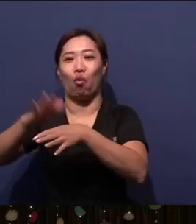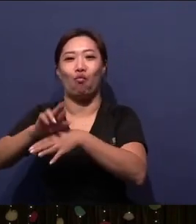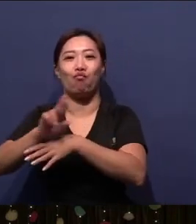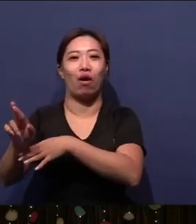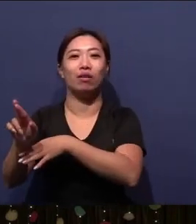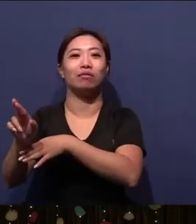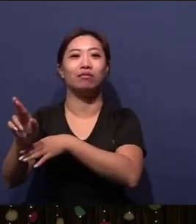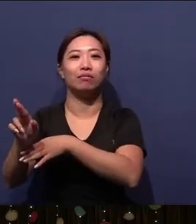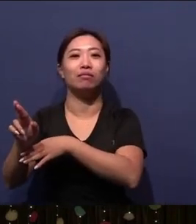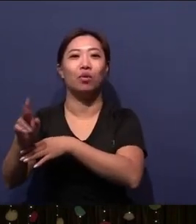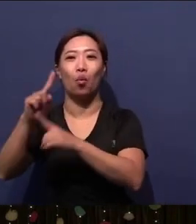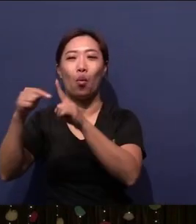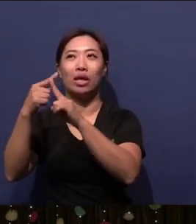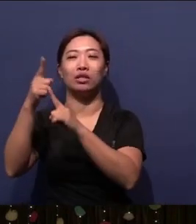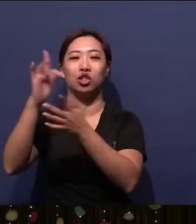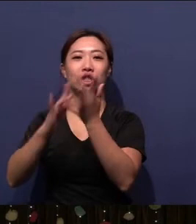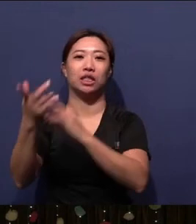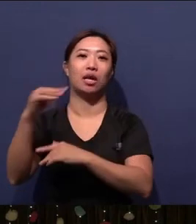he returns.